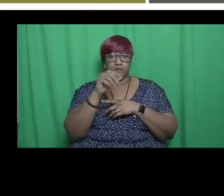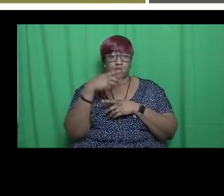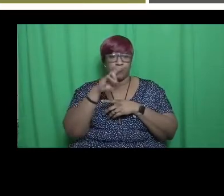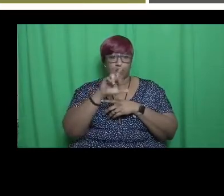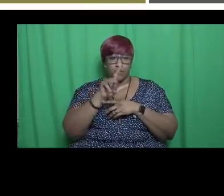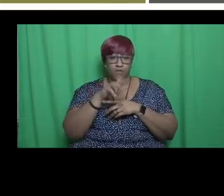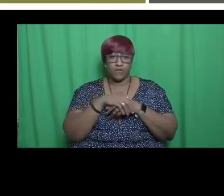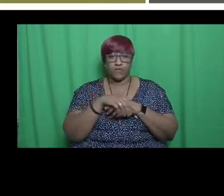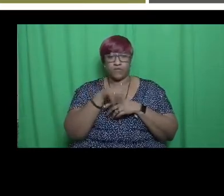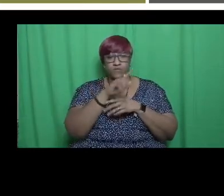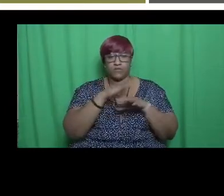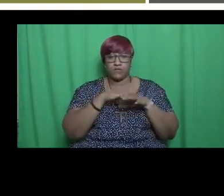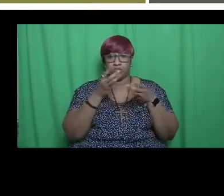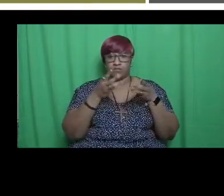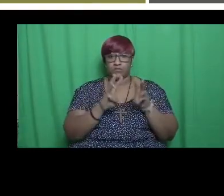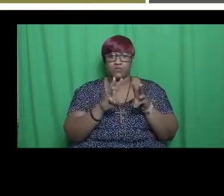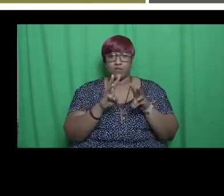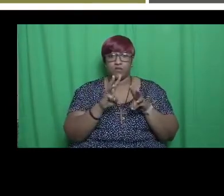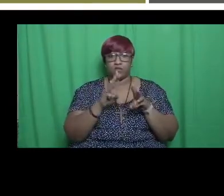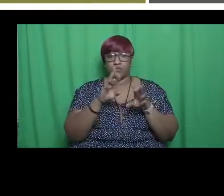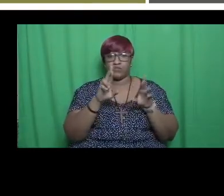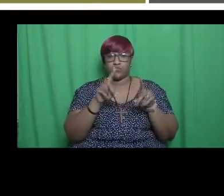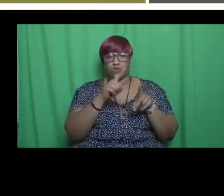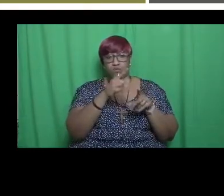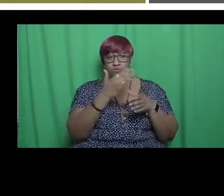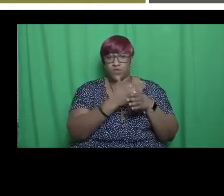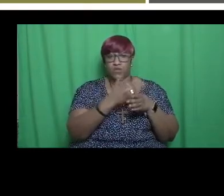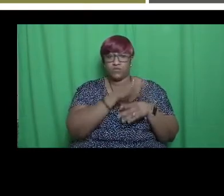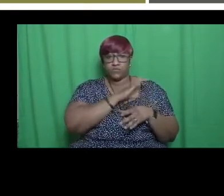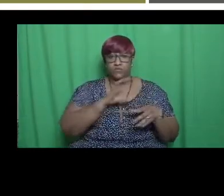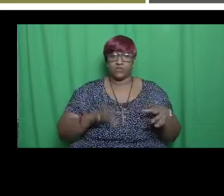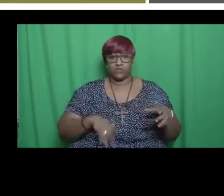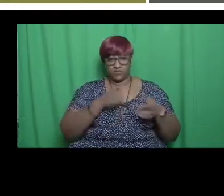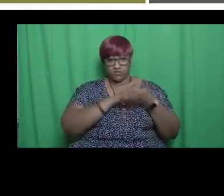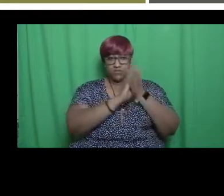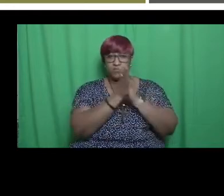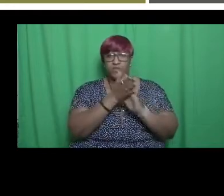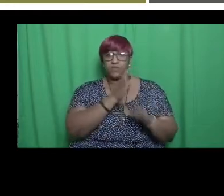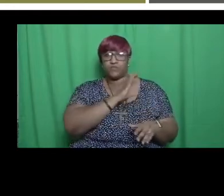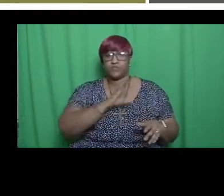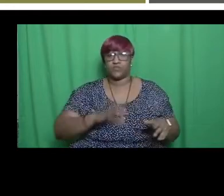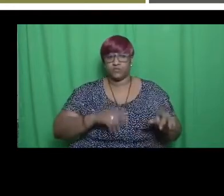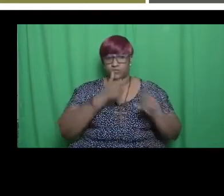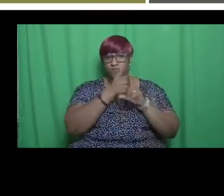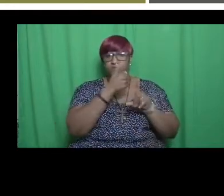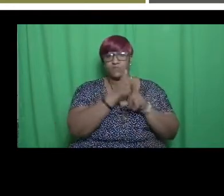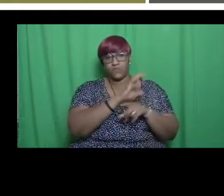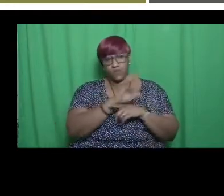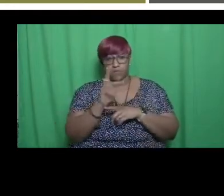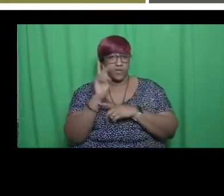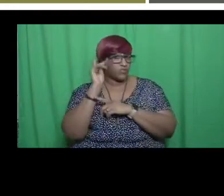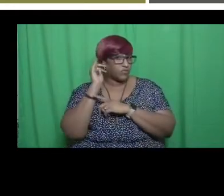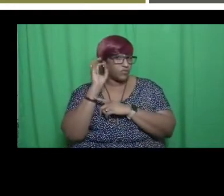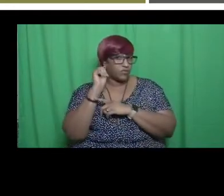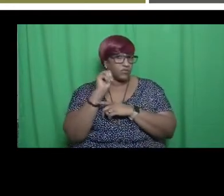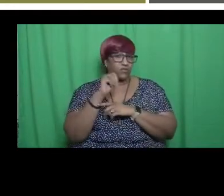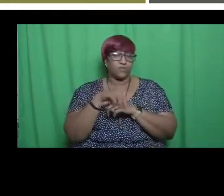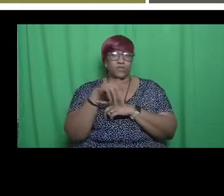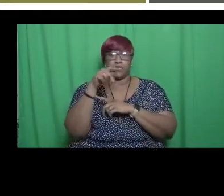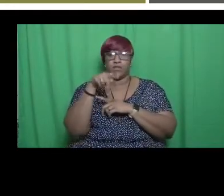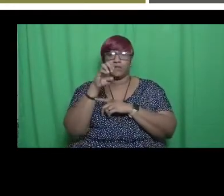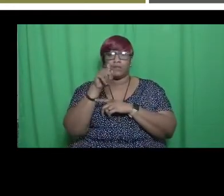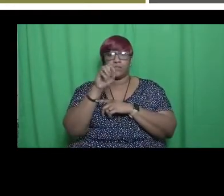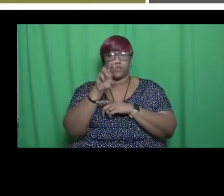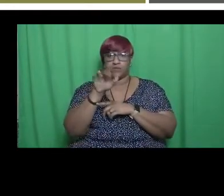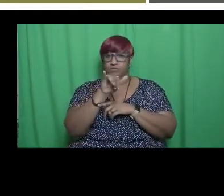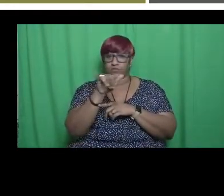made a U-turn. He was on his way to Damascus to persecute Christians, and he wound up being a Christian. and then went back to Jerusalem. Peter made a U-turn, and here in